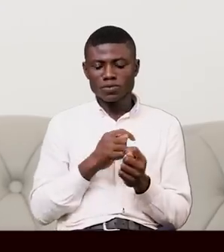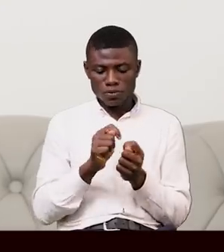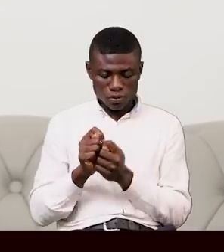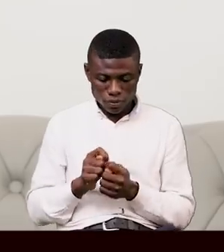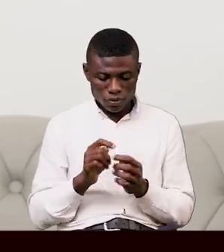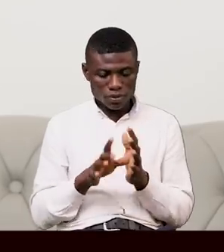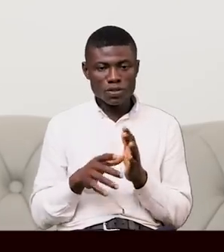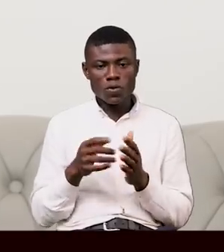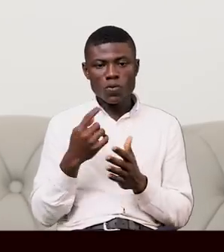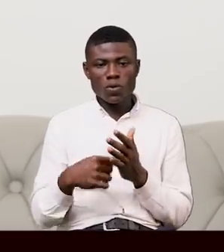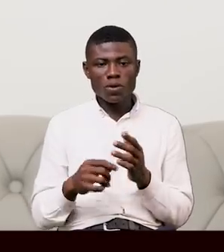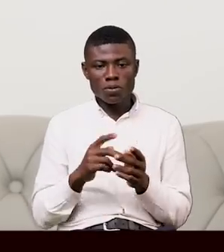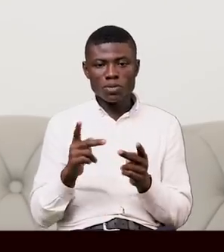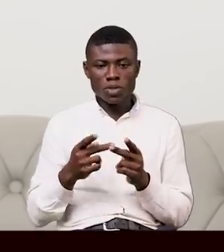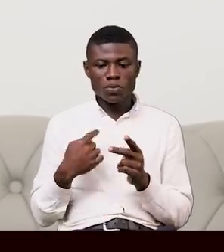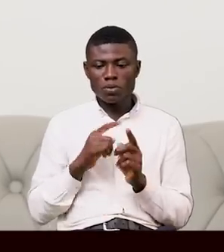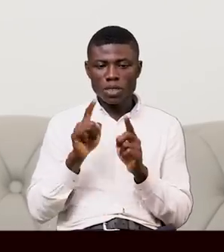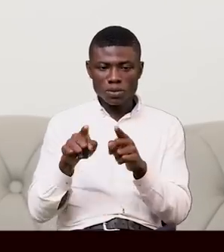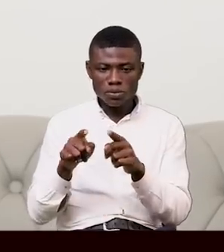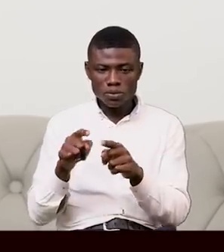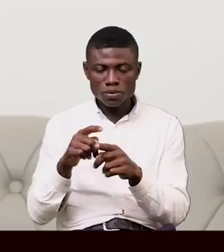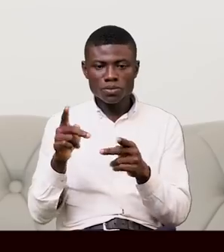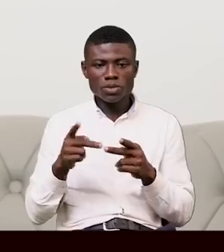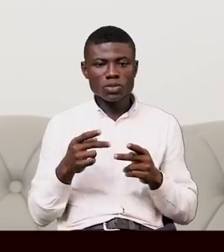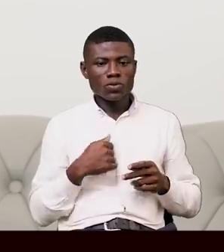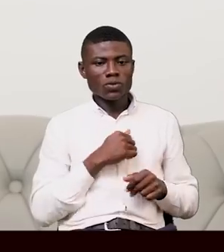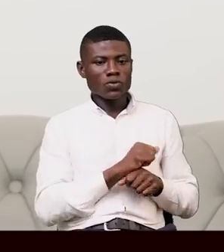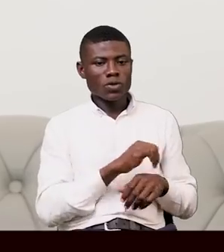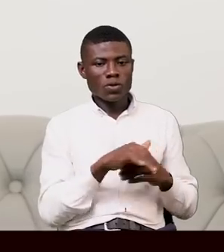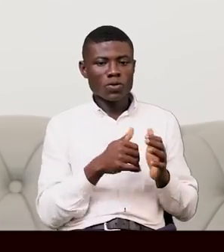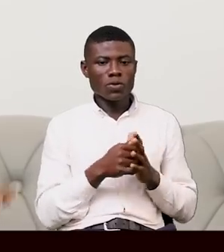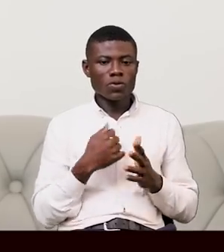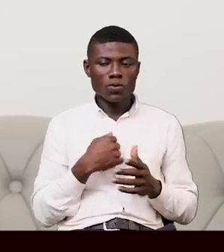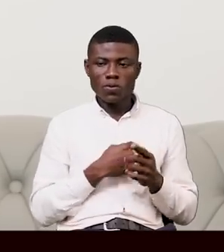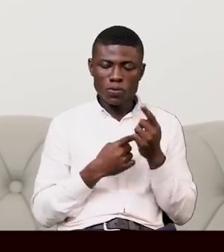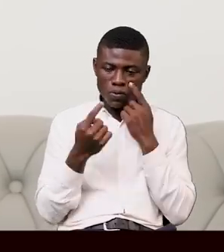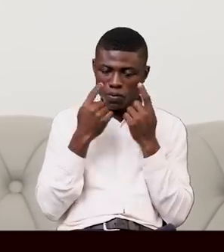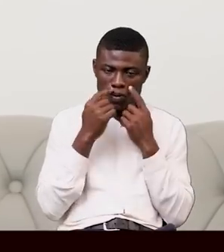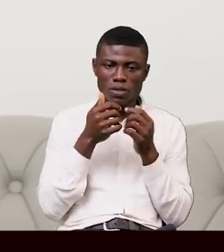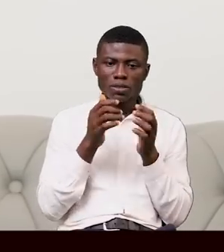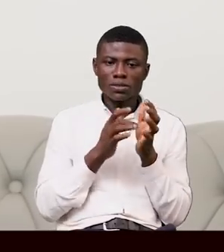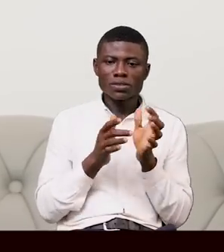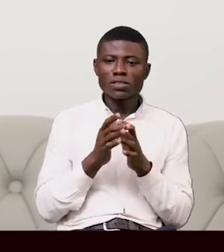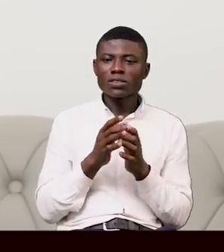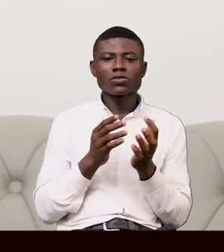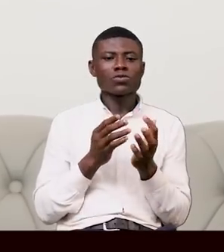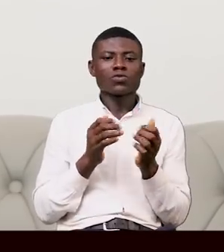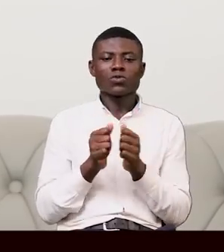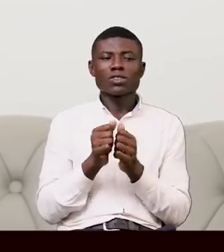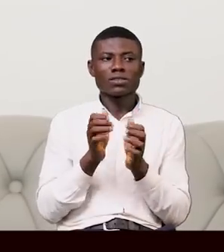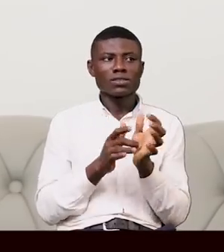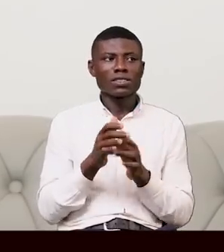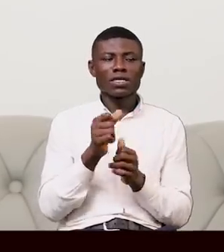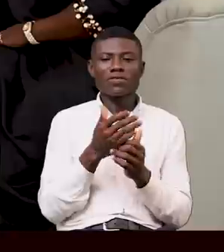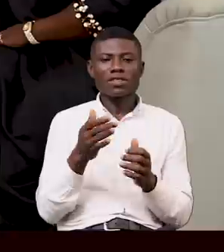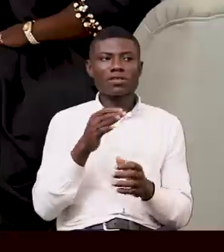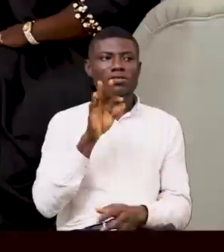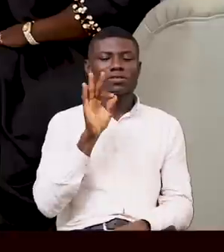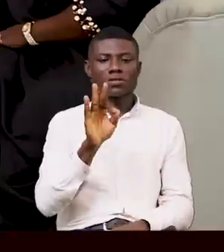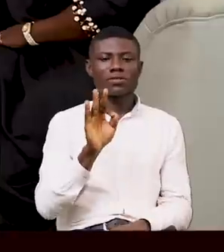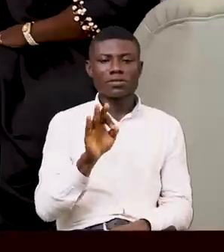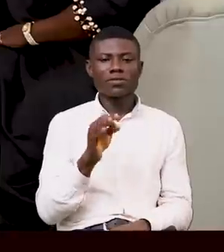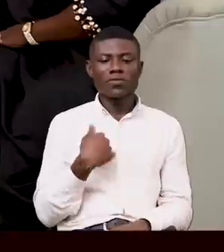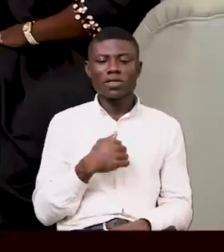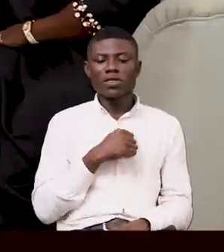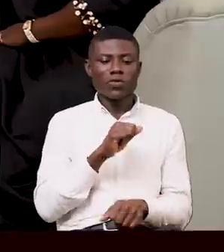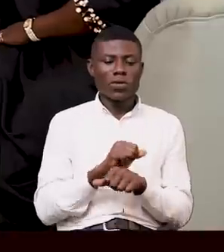boom. There was a yako, yako. There was a yaba, yaba. It ye share ye soon tea. Be beer and to sin it. Okay. Yes. We